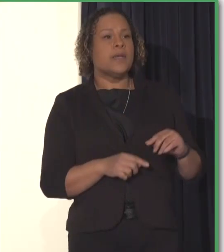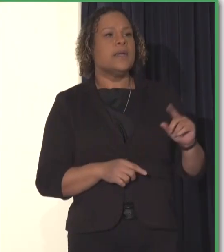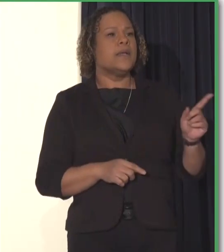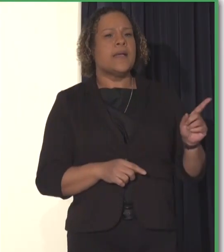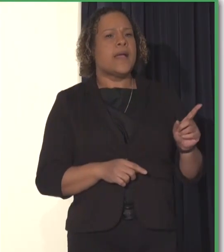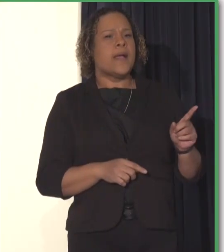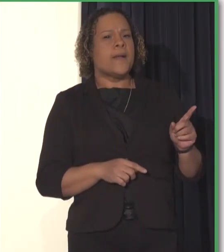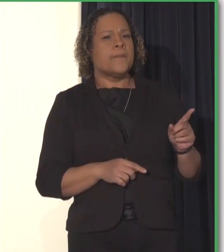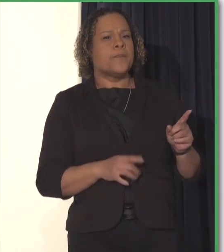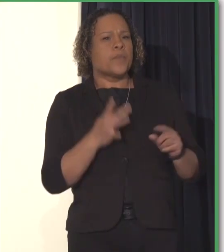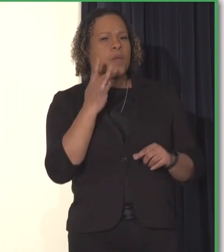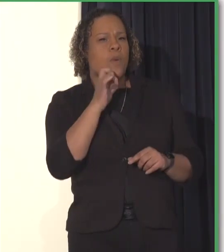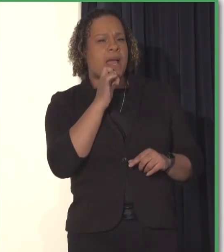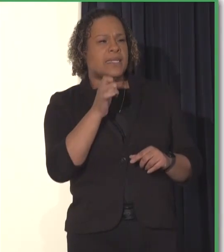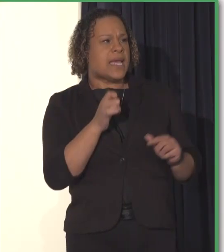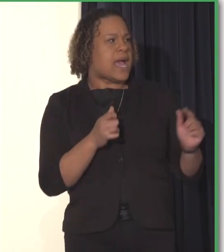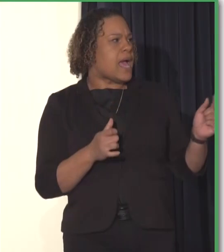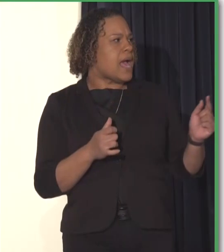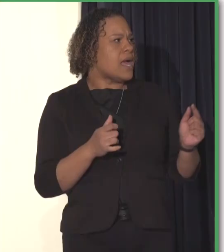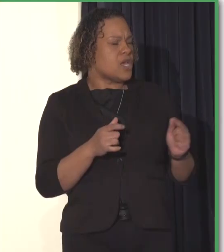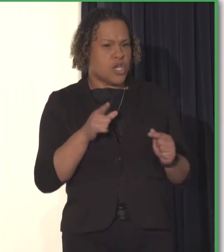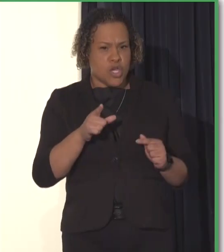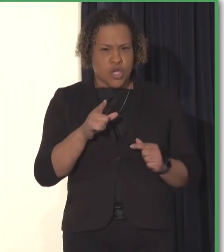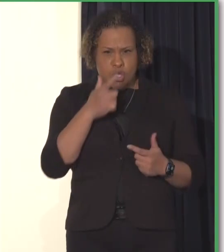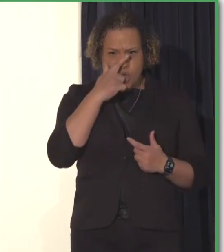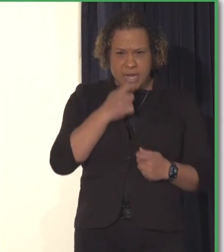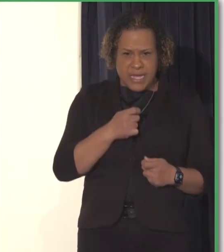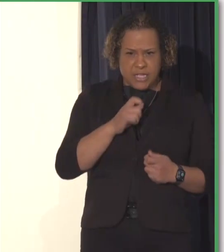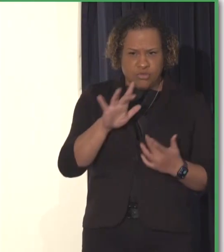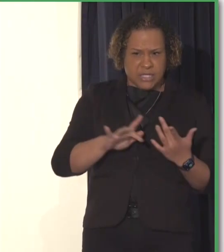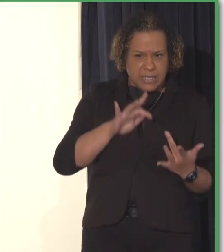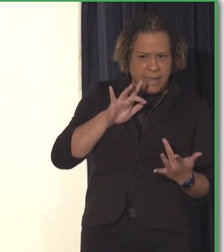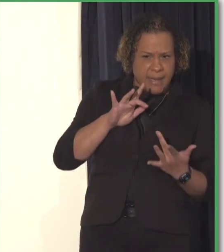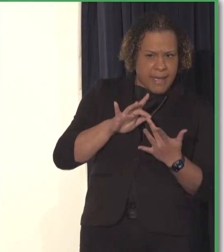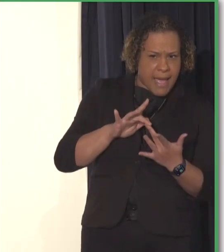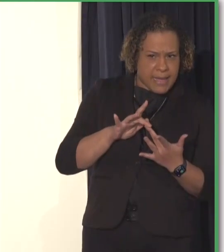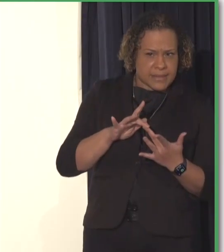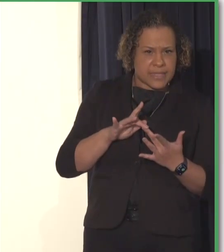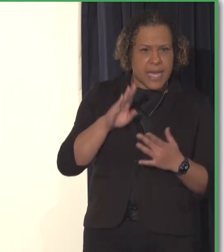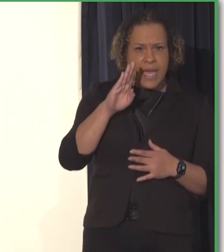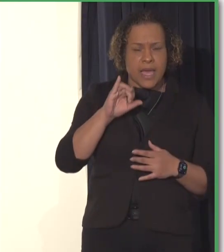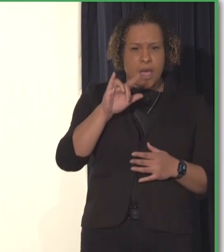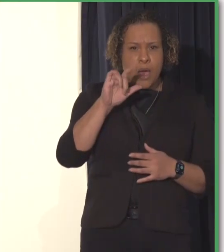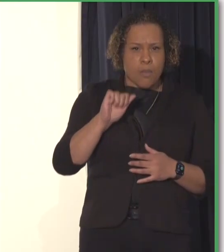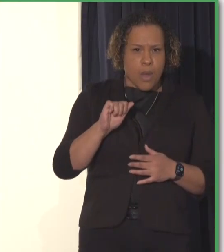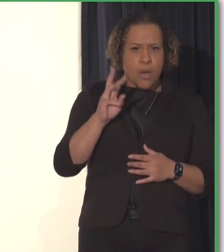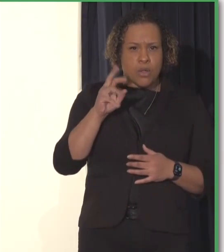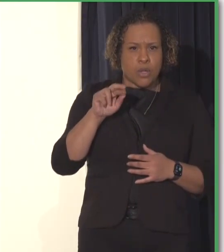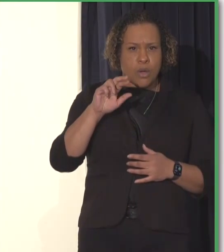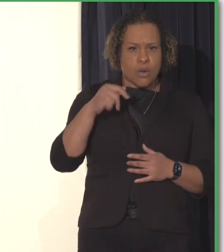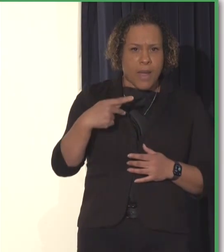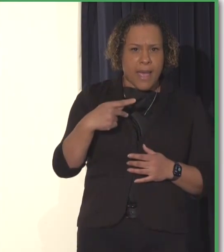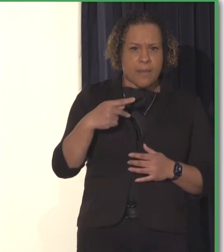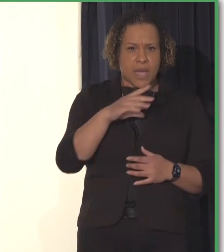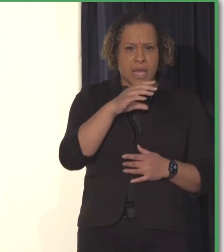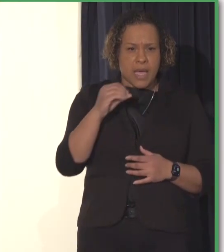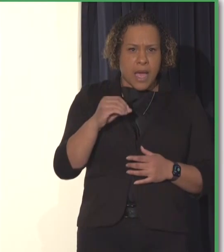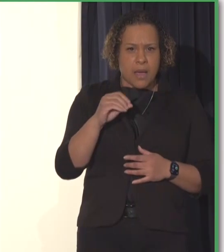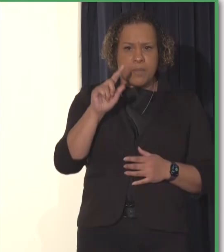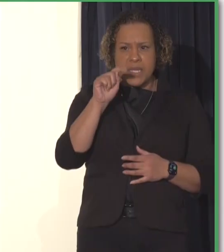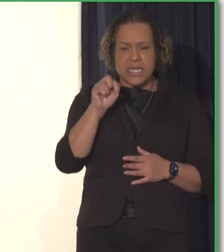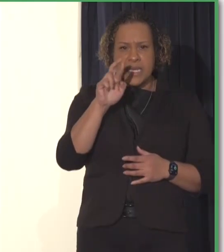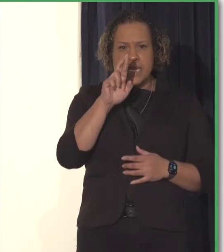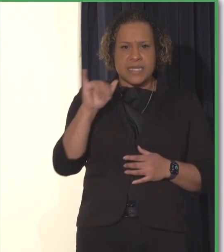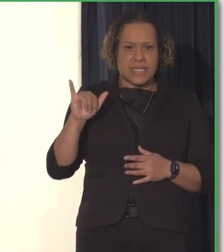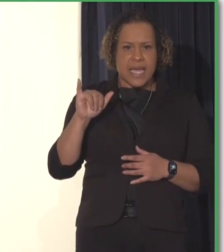How about will you be interested in reaching out to the bowler wrap company, Terry